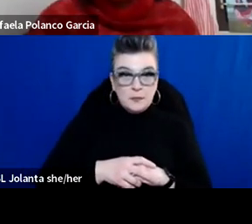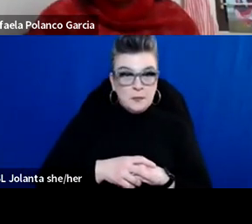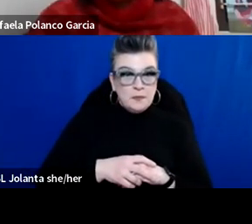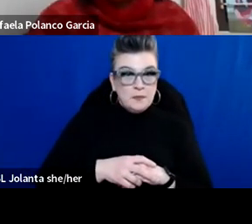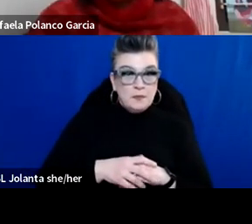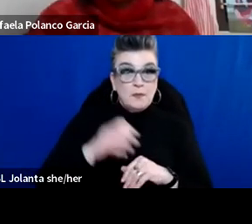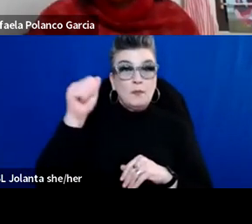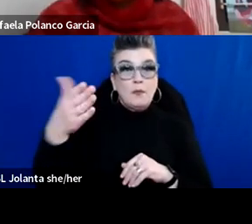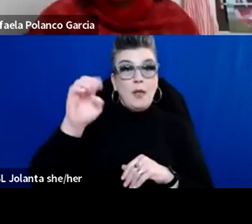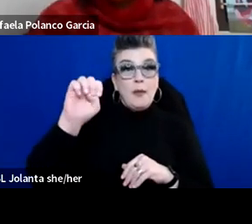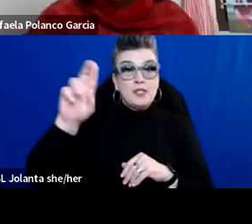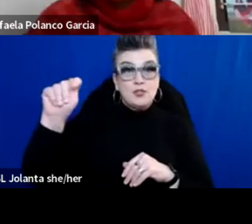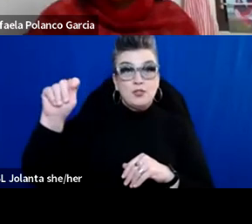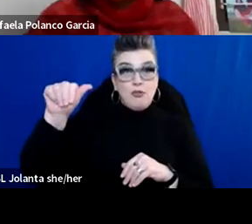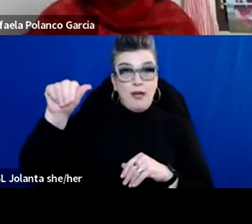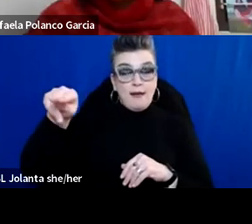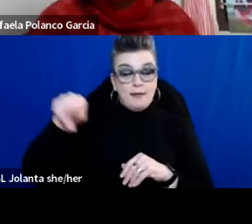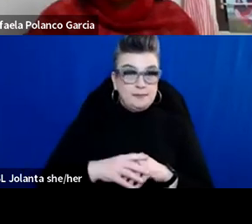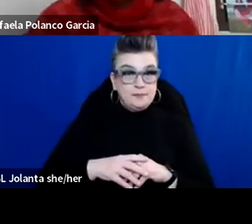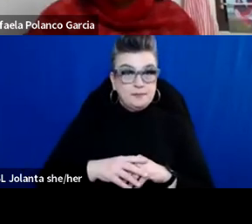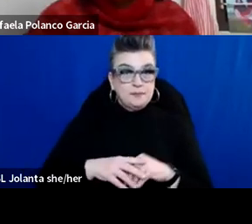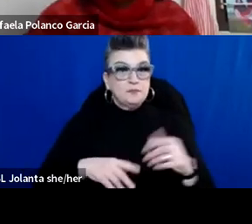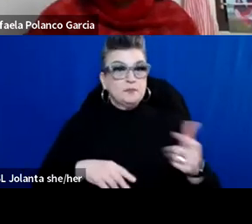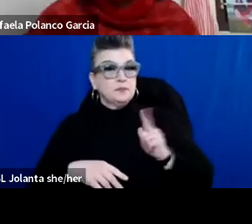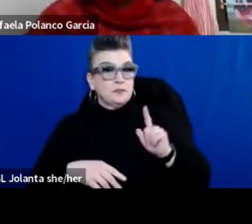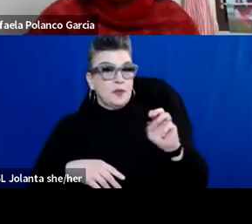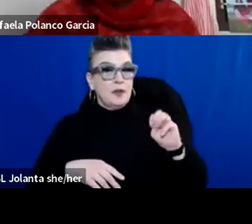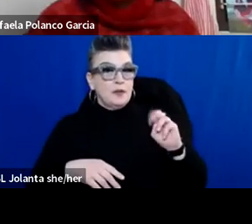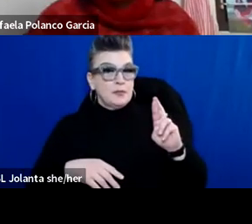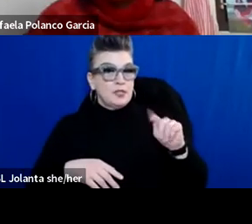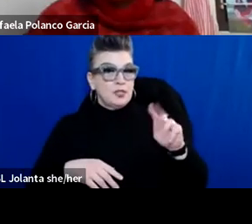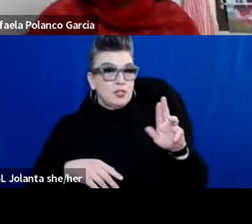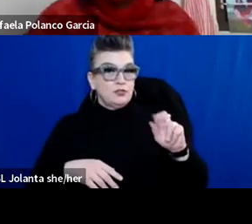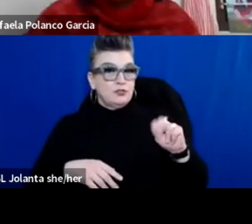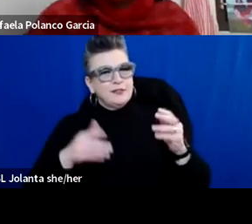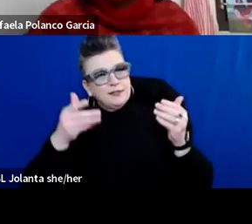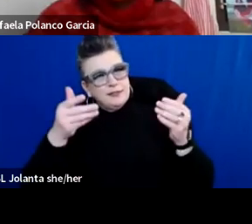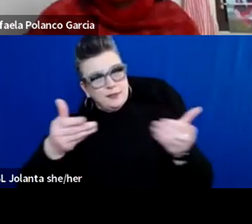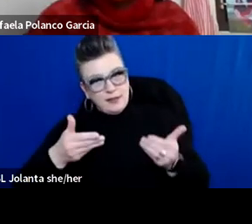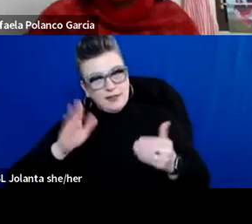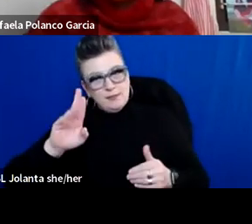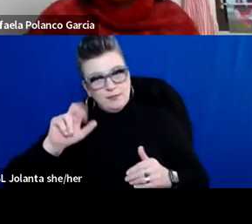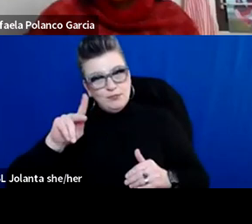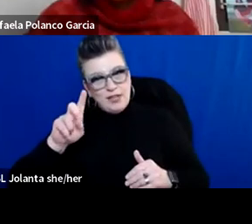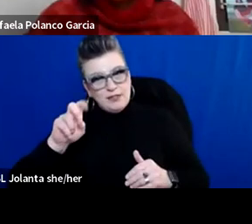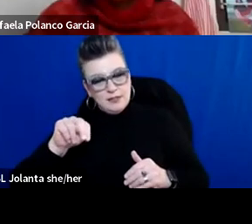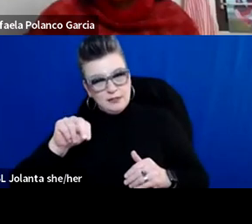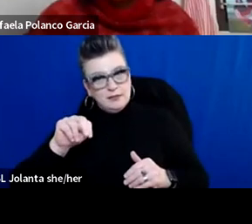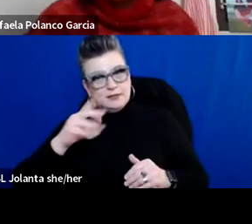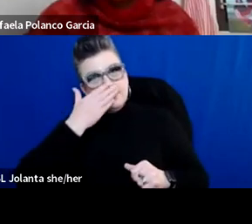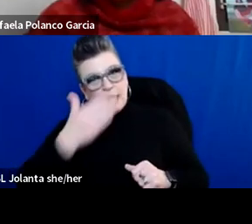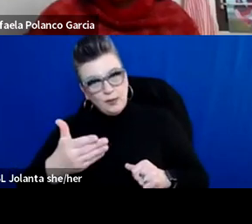mr tron um welcome brendan and i thank you for